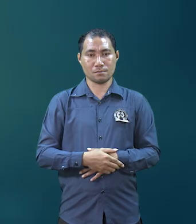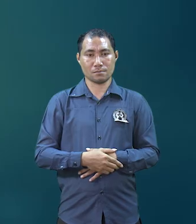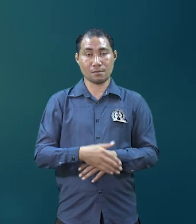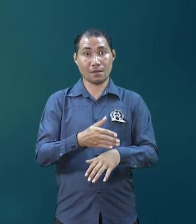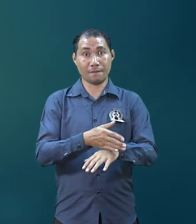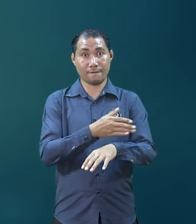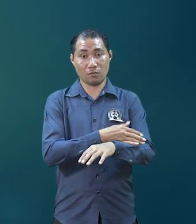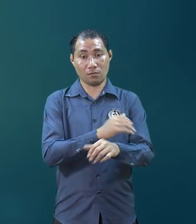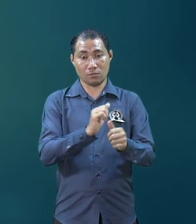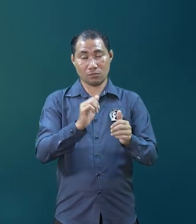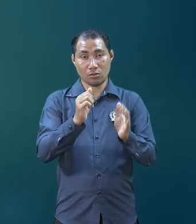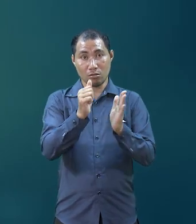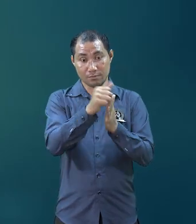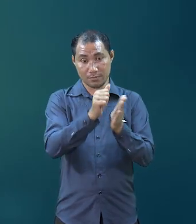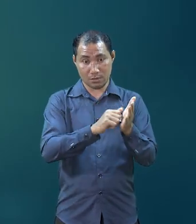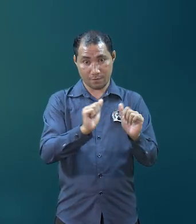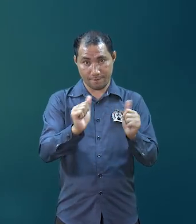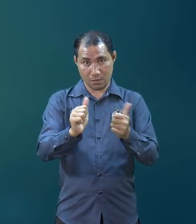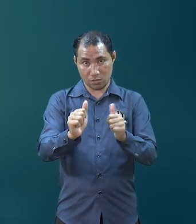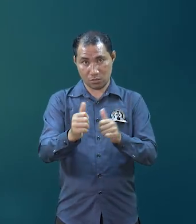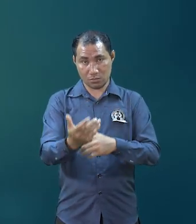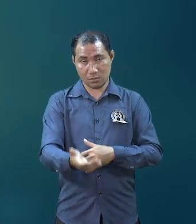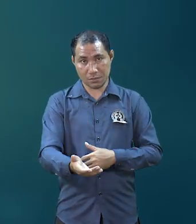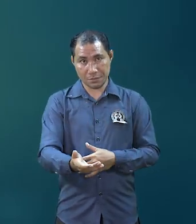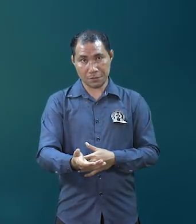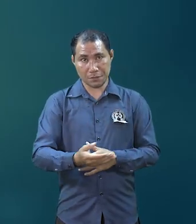Ale umal tātou lesson.